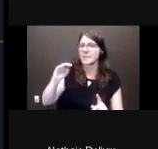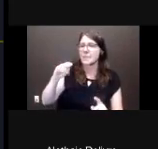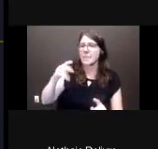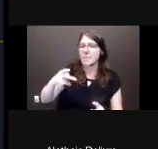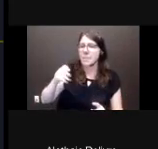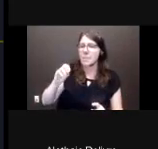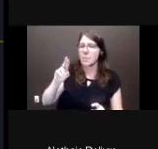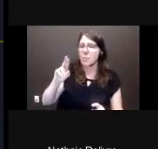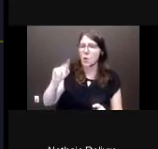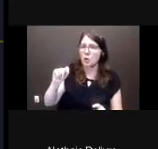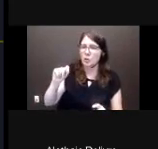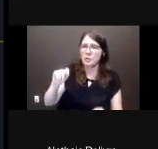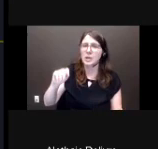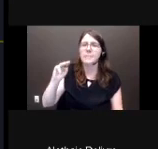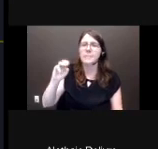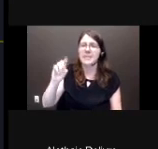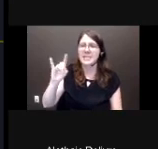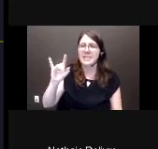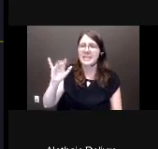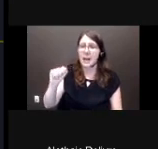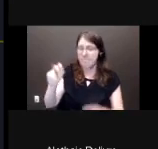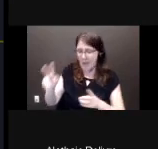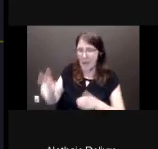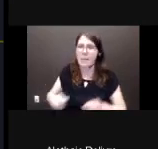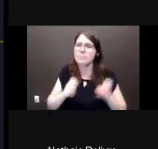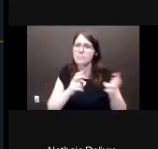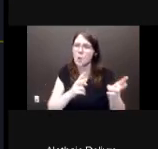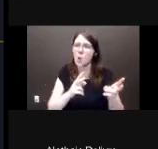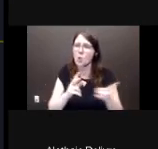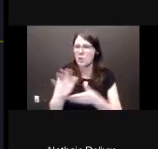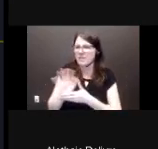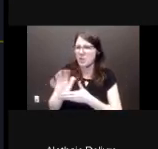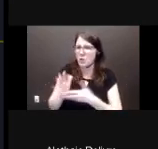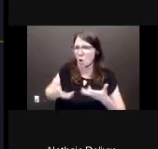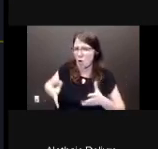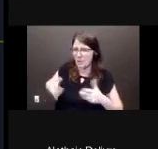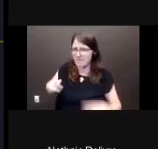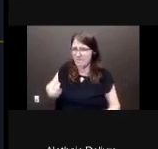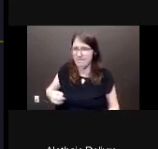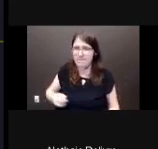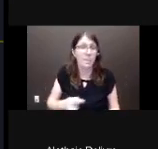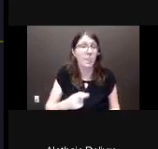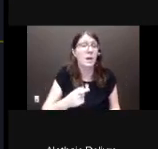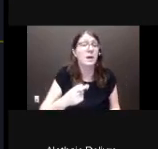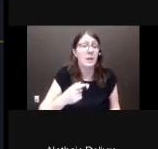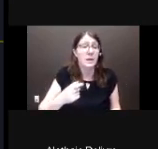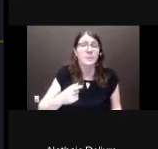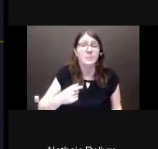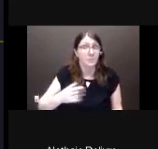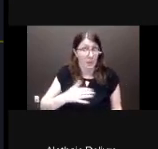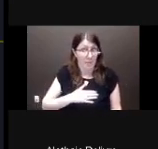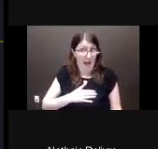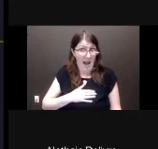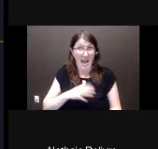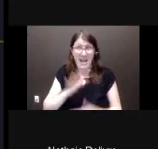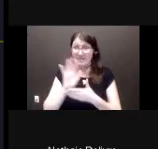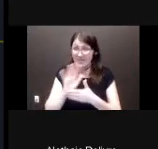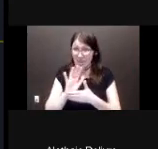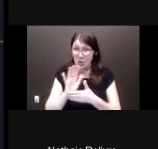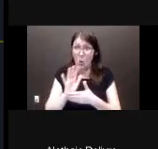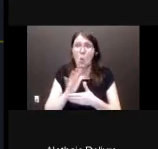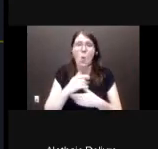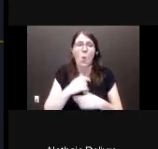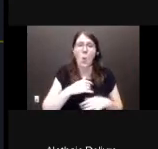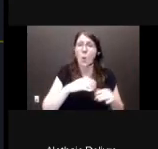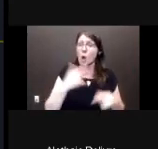bin. So if you see here, I have 2 recordings. I recorded this video in 2 parts for some reason, and I